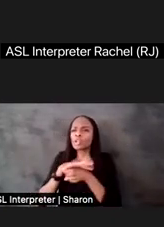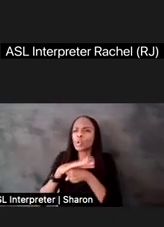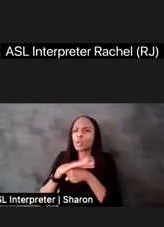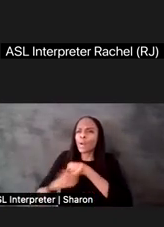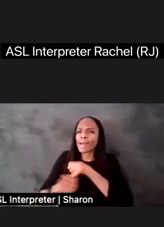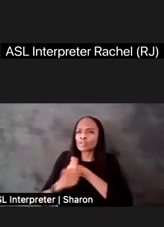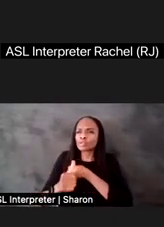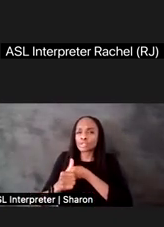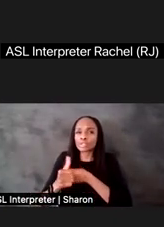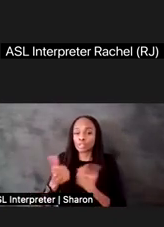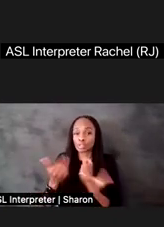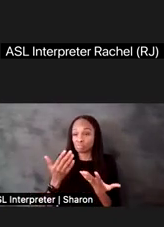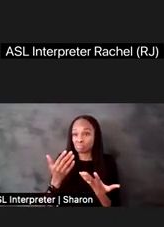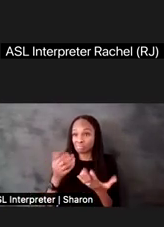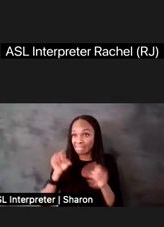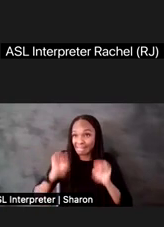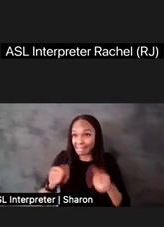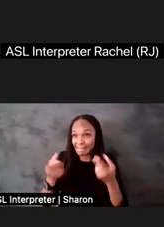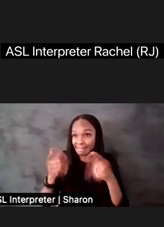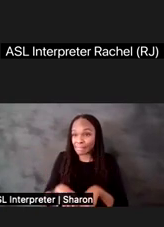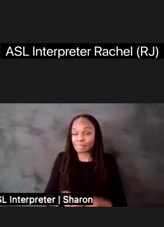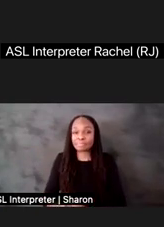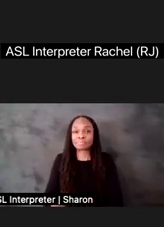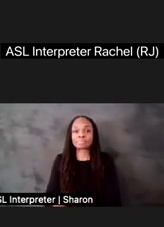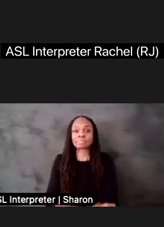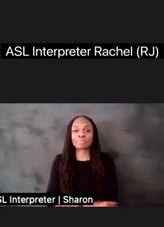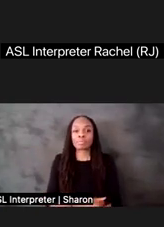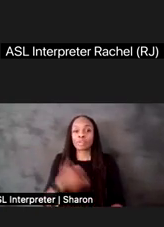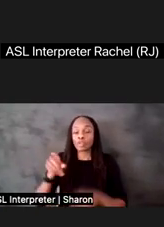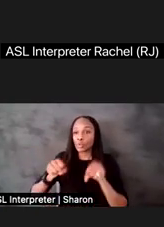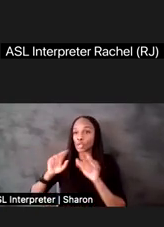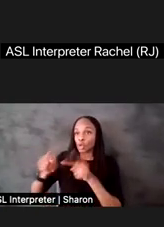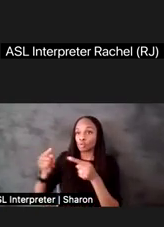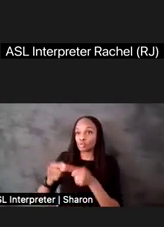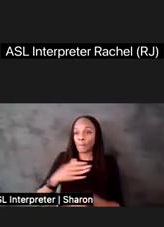you subjected to? So you can go to My Hazards at